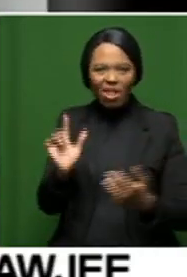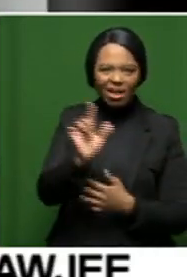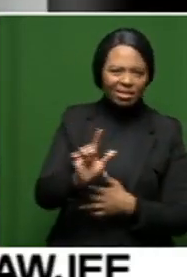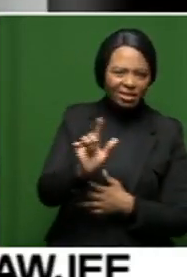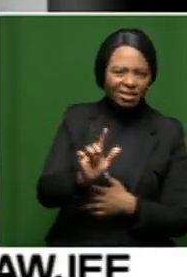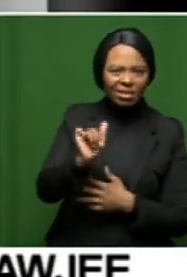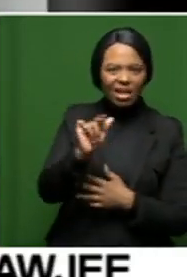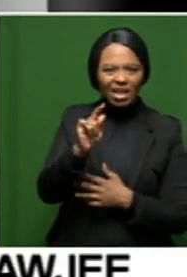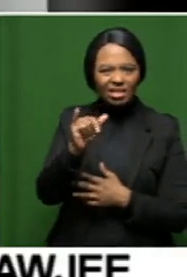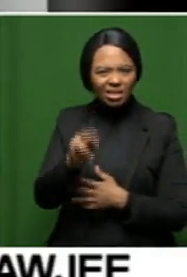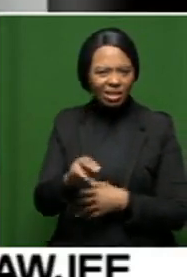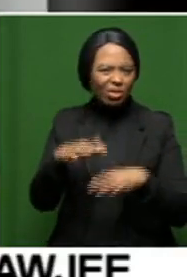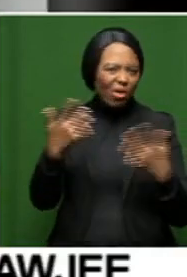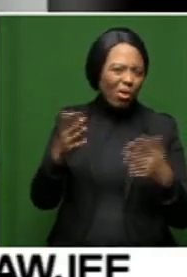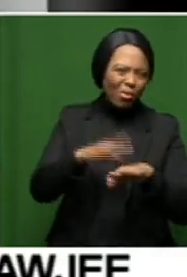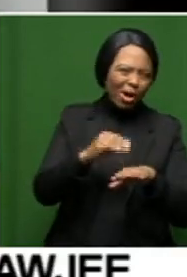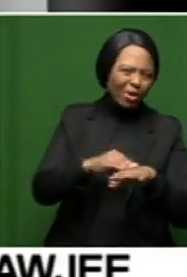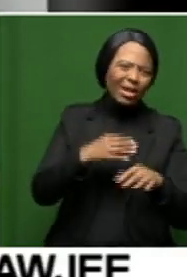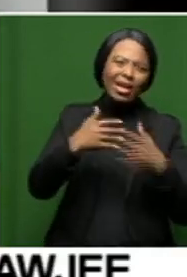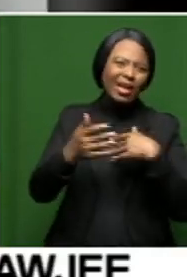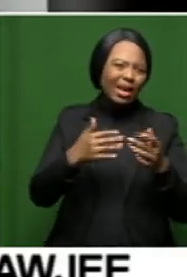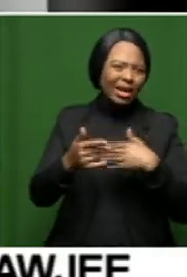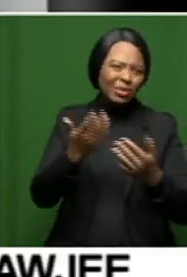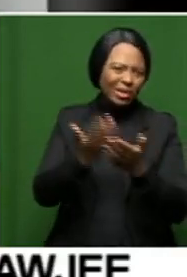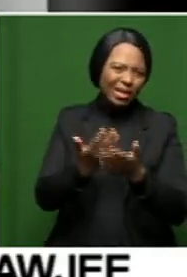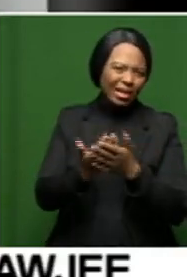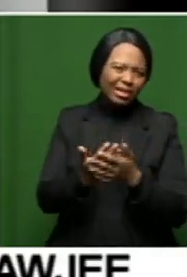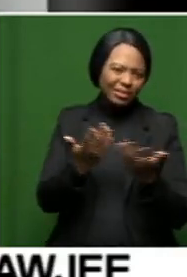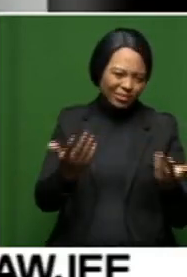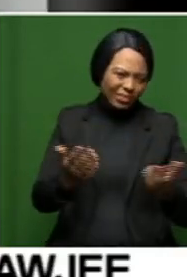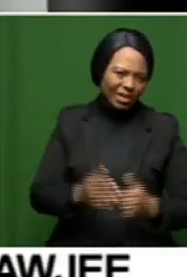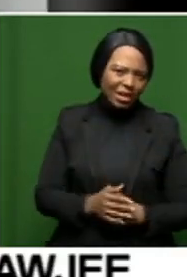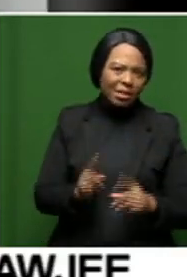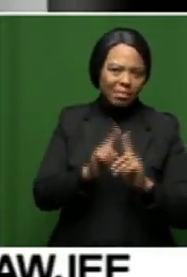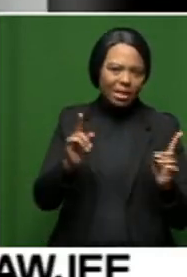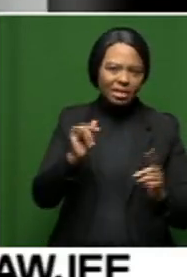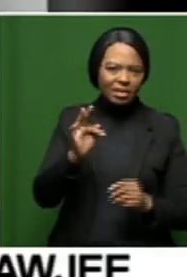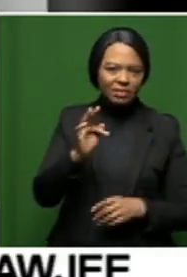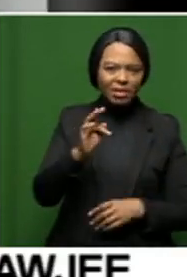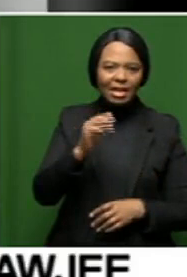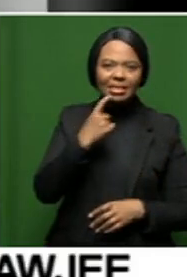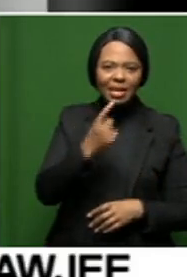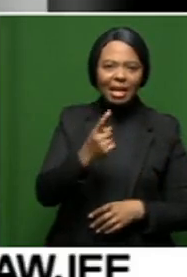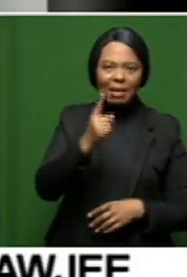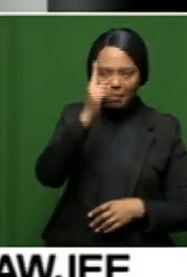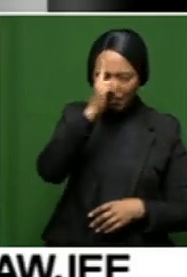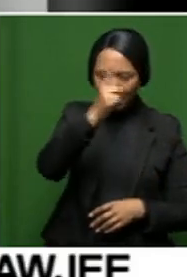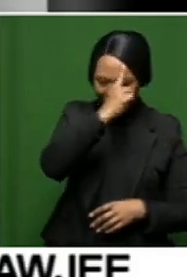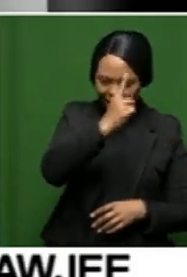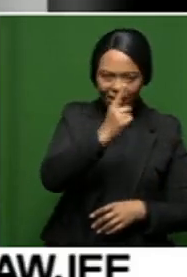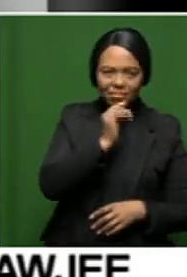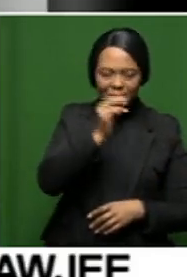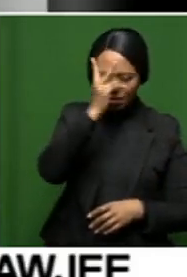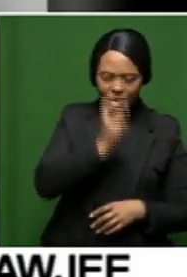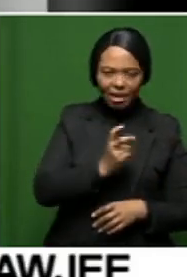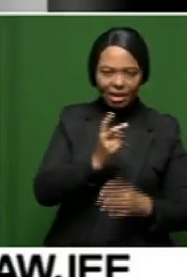brown women, you know, whatever you want to call it. I mean, black in South Africa is accurate because it's constitutionally right. But we've always had